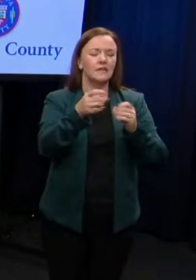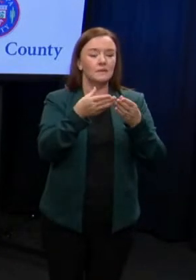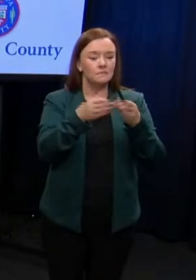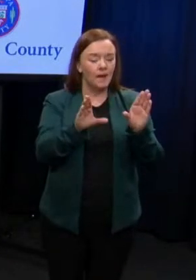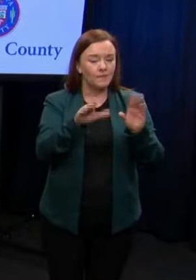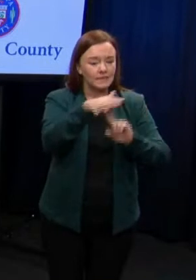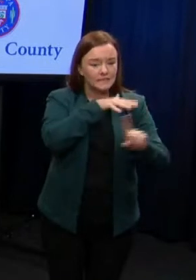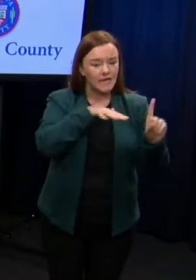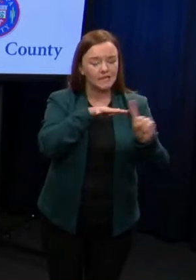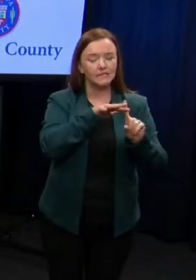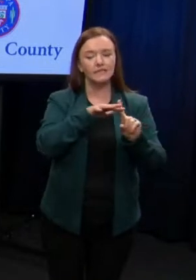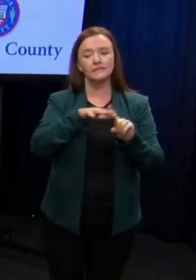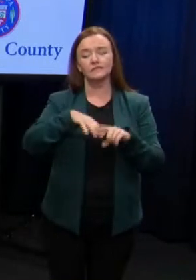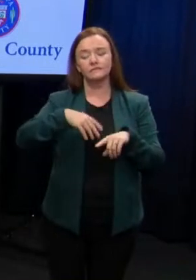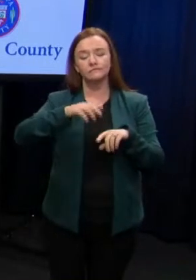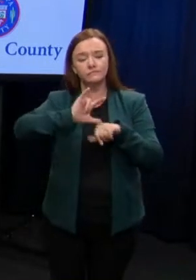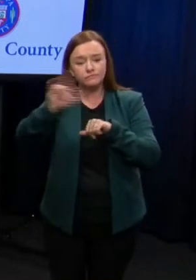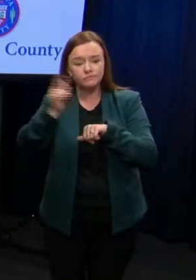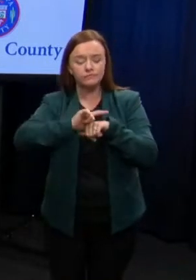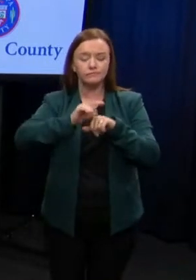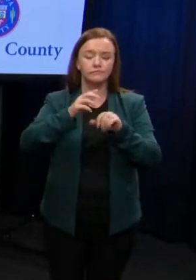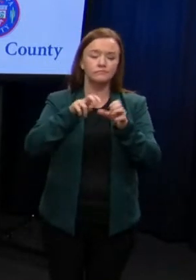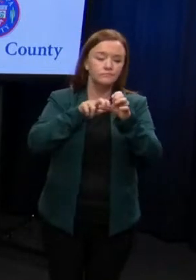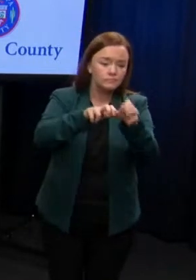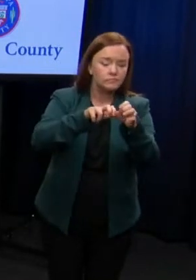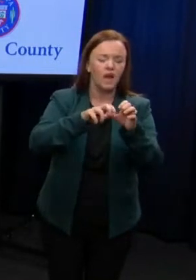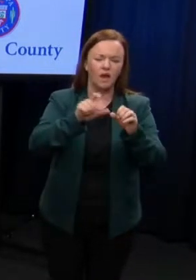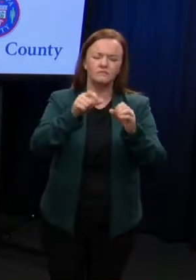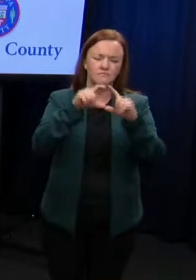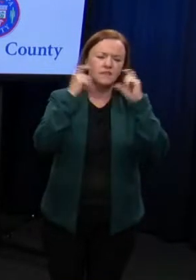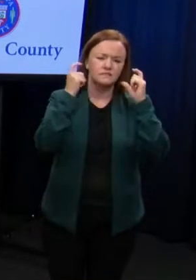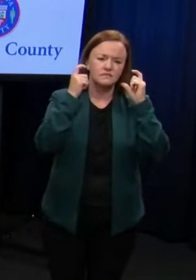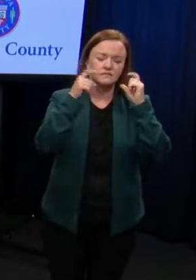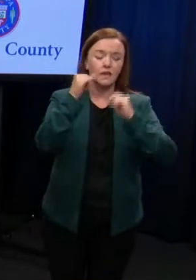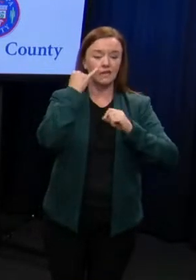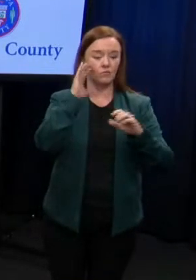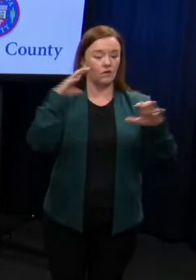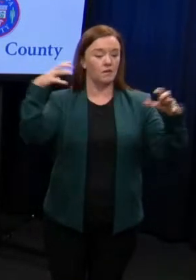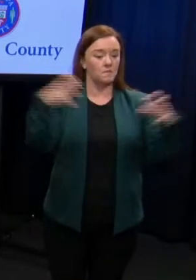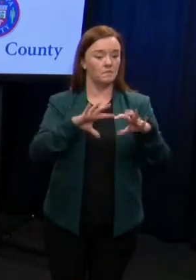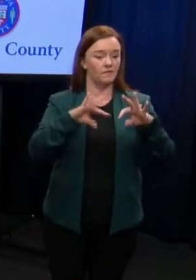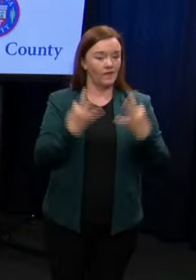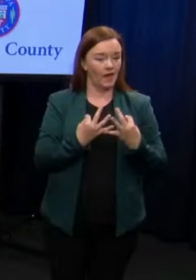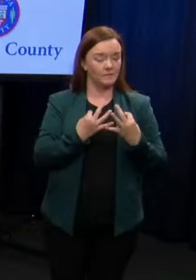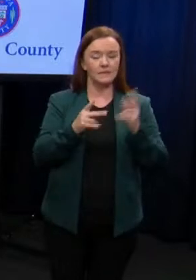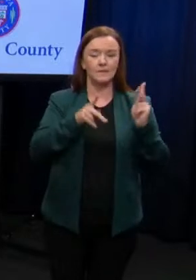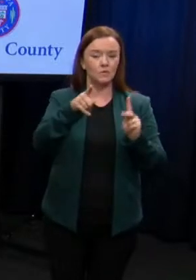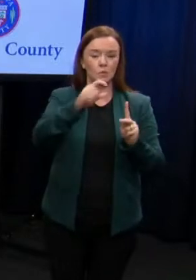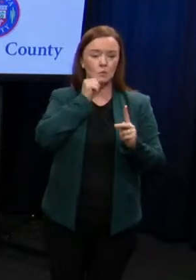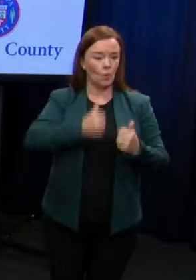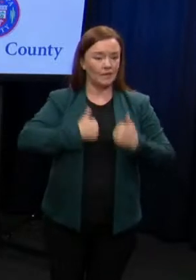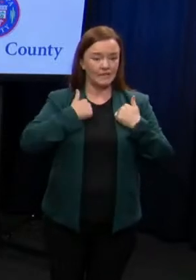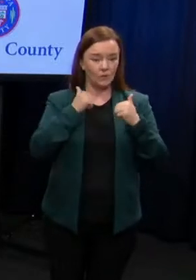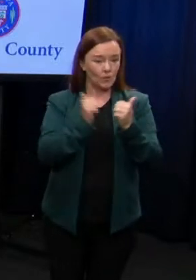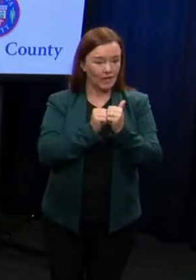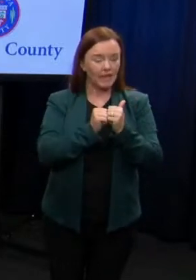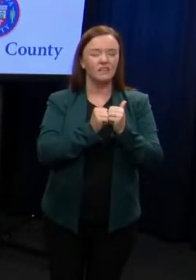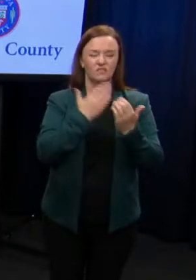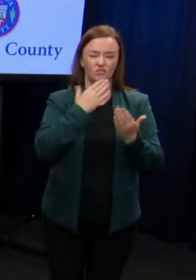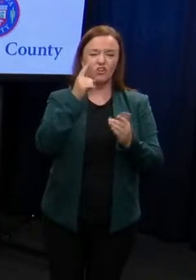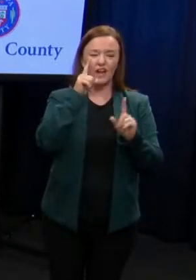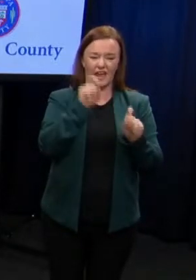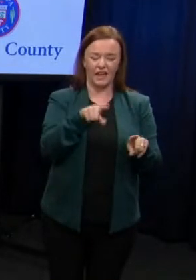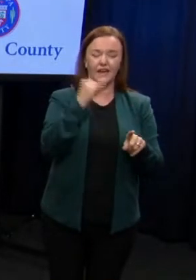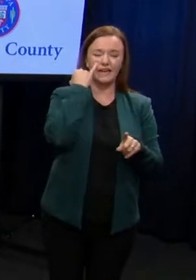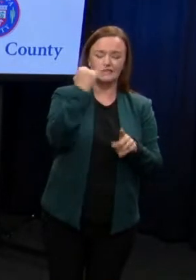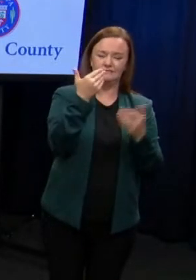public transportation, and if you're going to get together with your family or people outside your household, it's a good idea to get tested